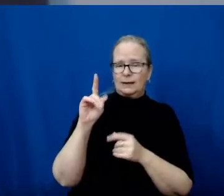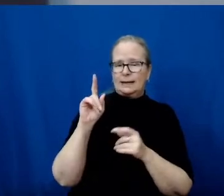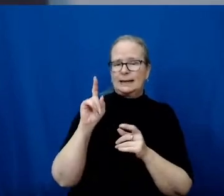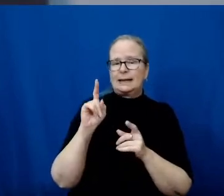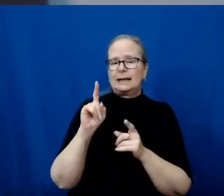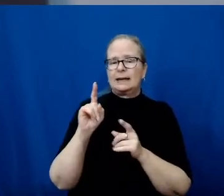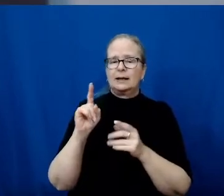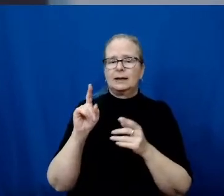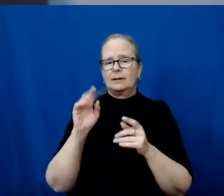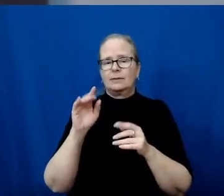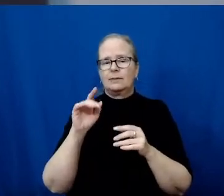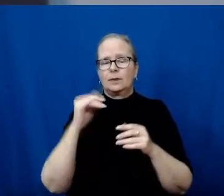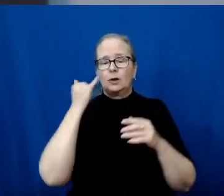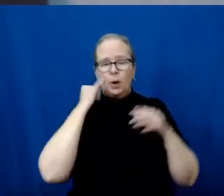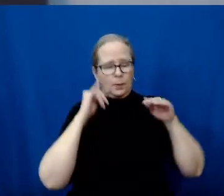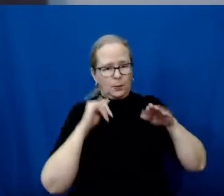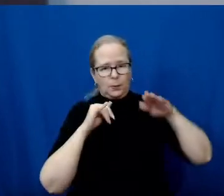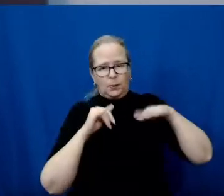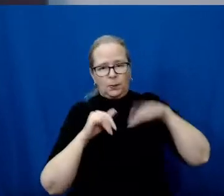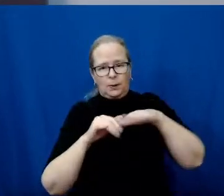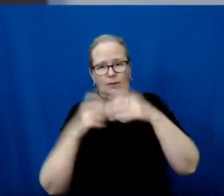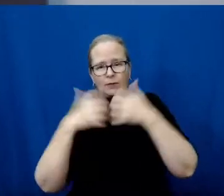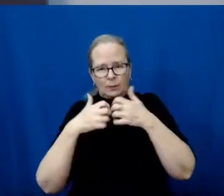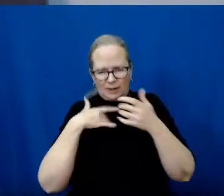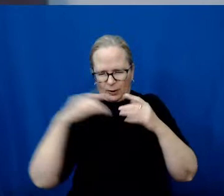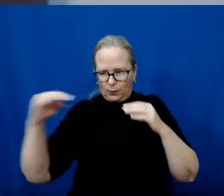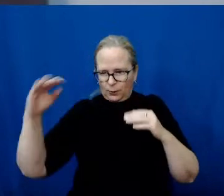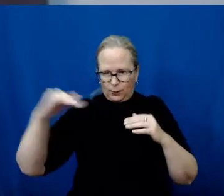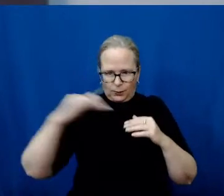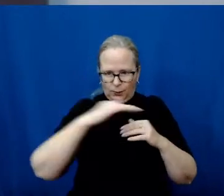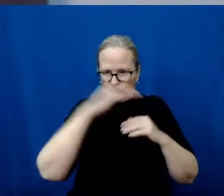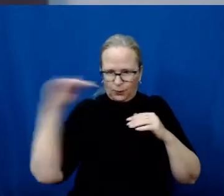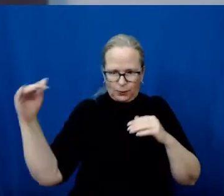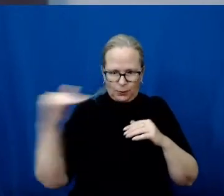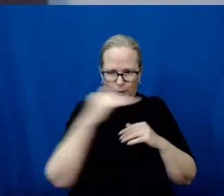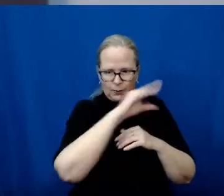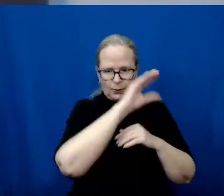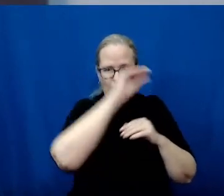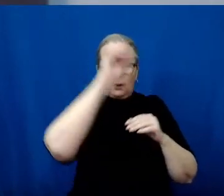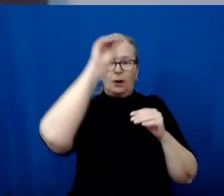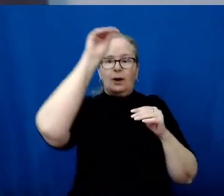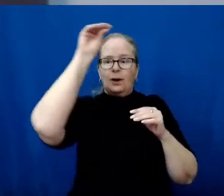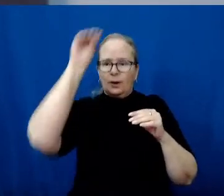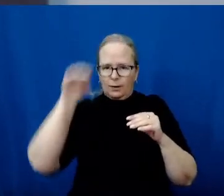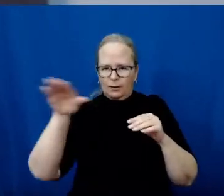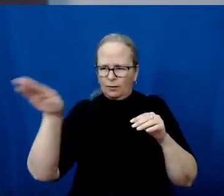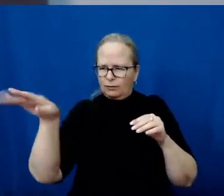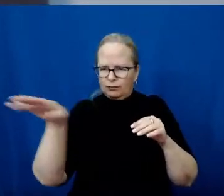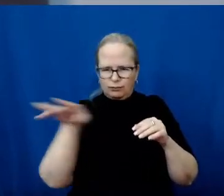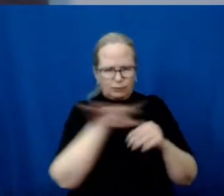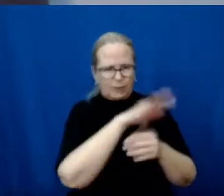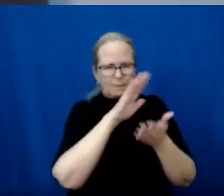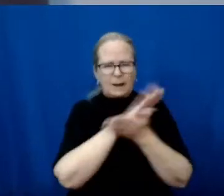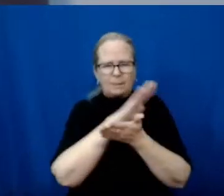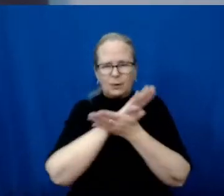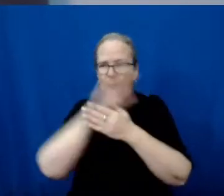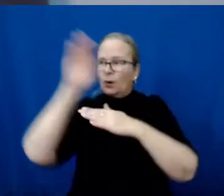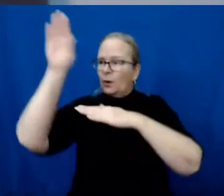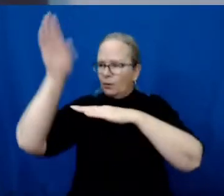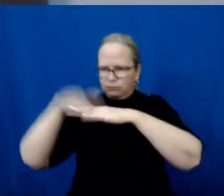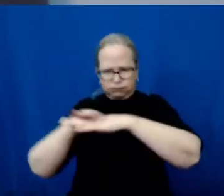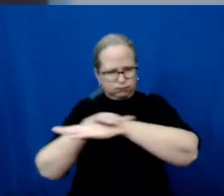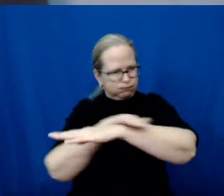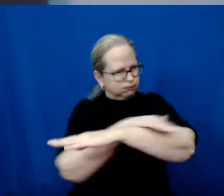And what we want to avoid is those infected individuals who are delivering